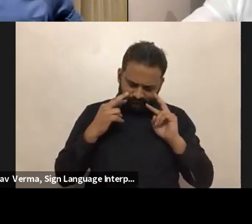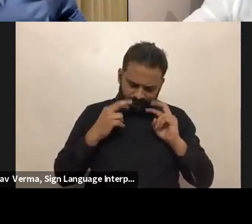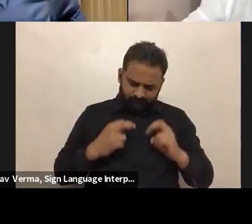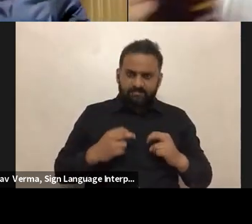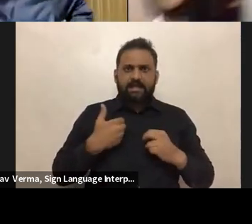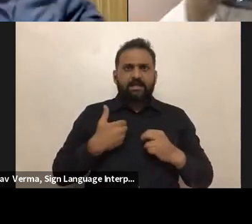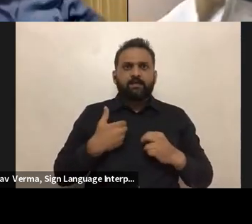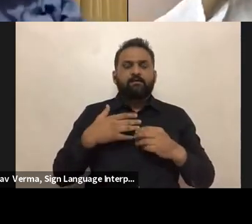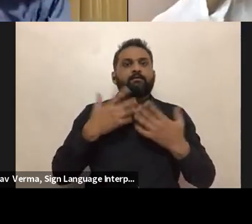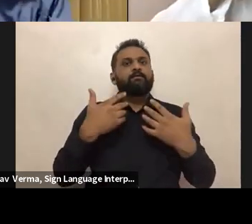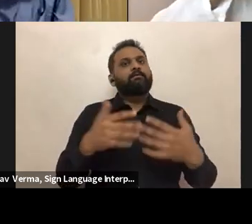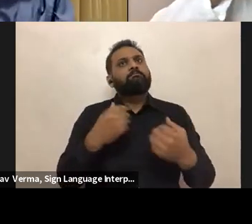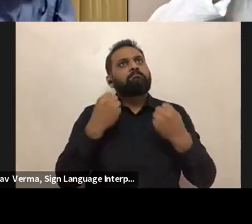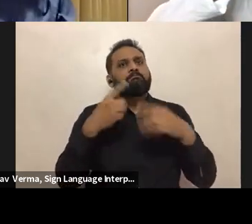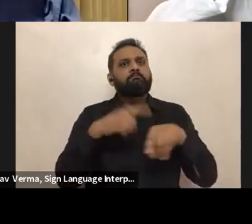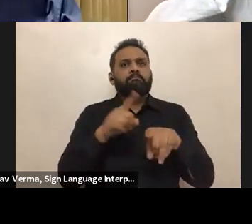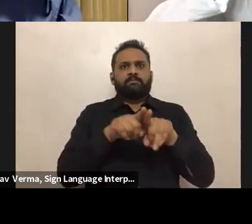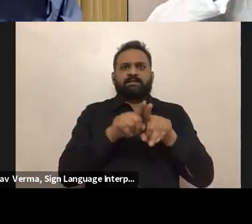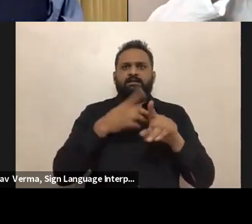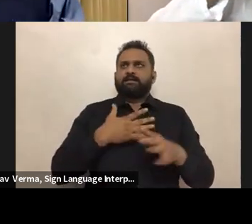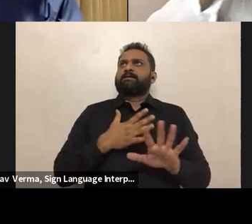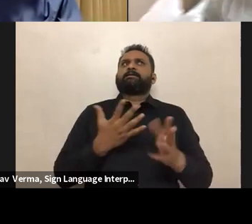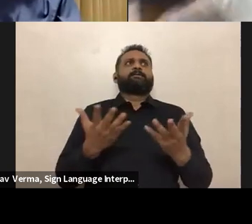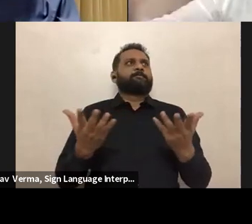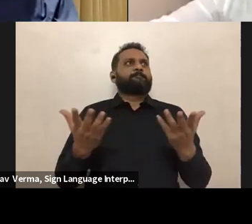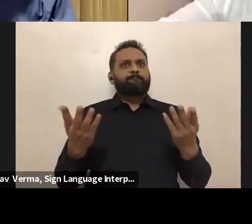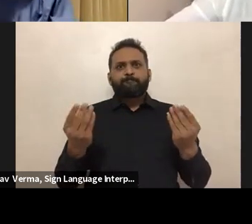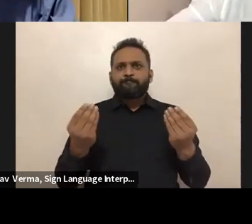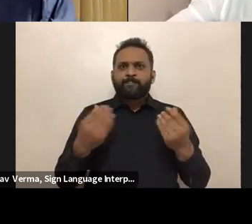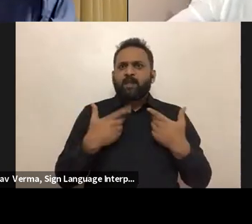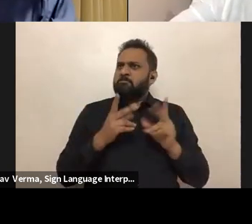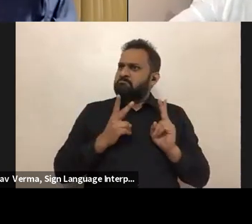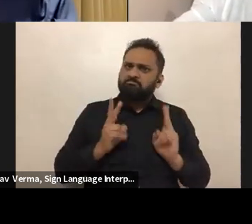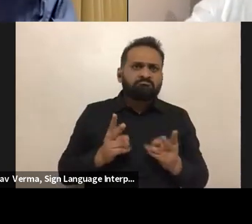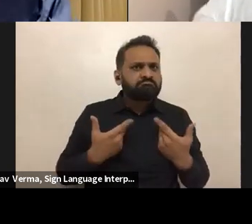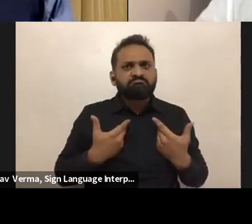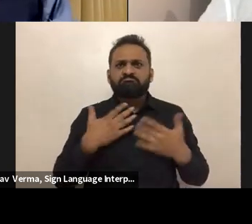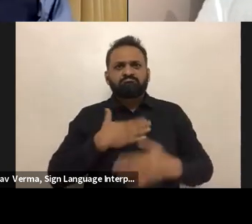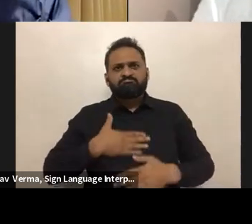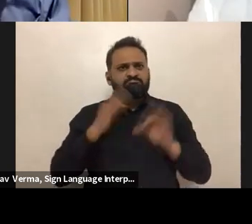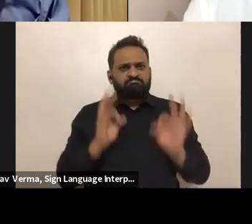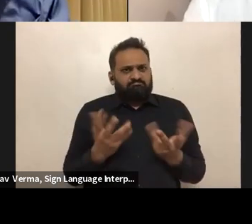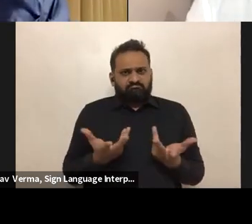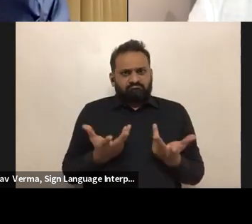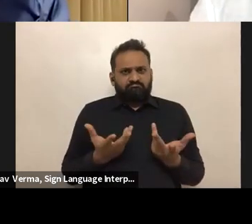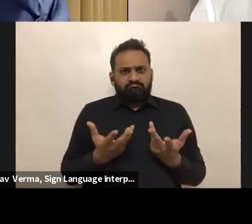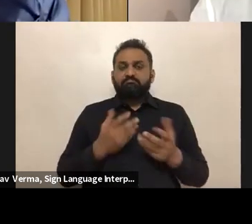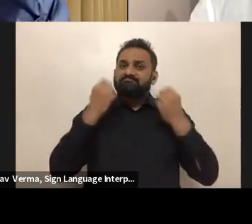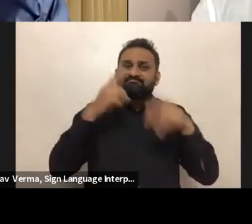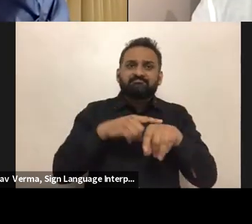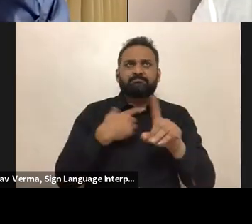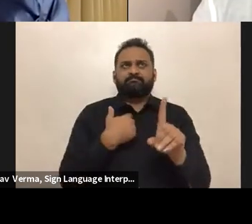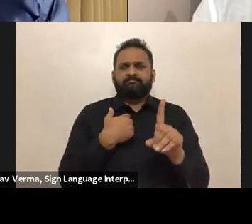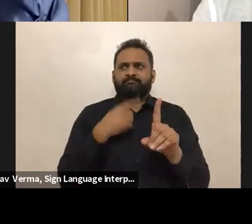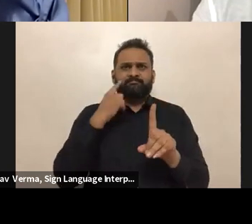times you just want to exist, you just want to be, you just want to celebrate who you are. And many a times these identities really, and